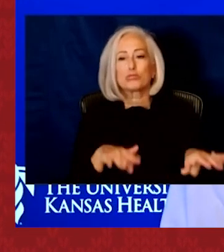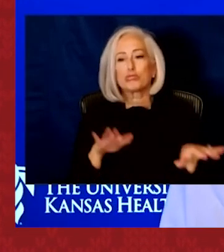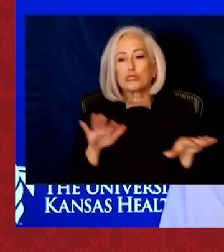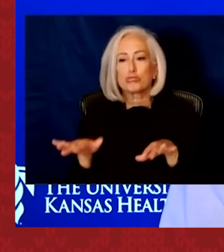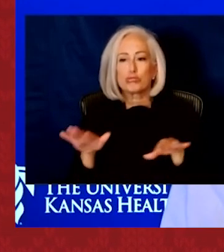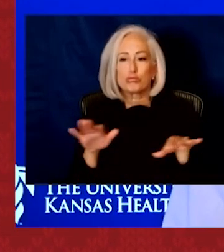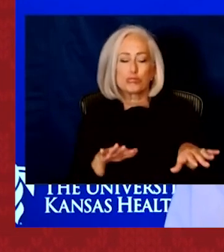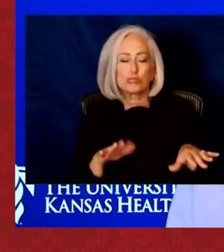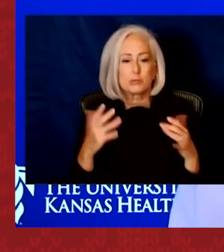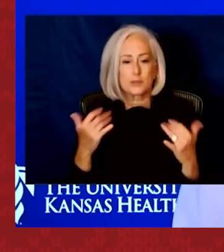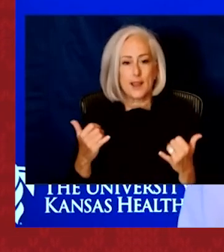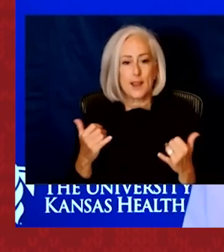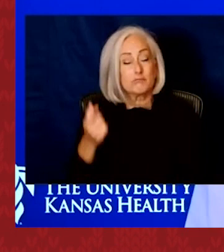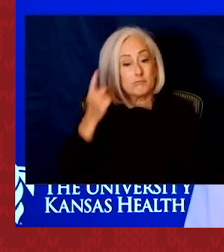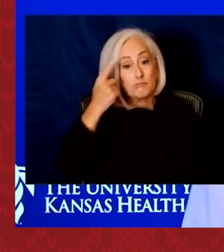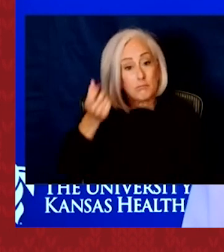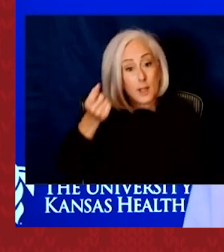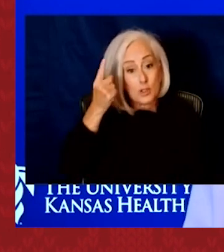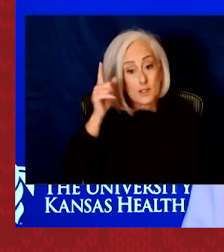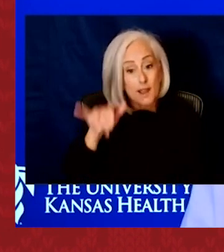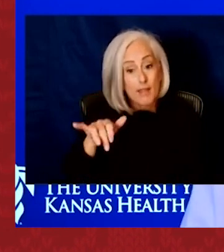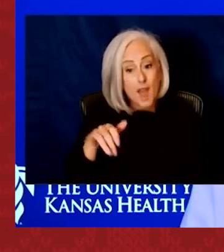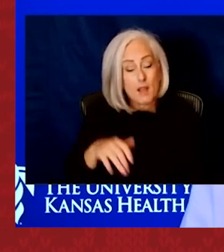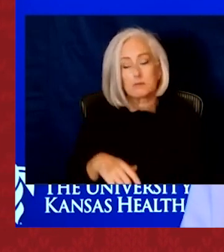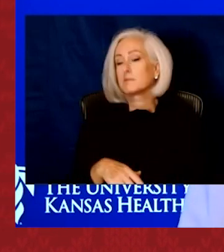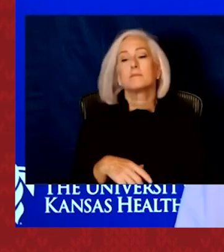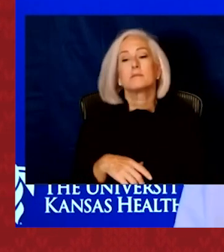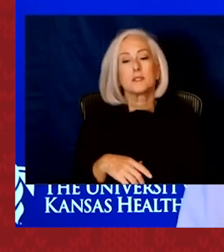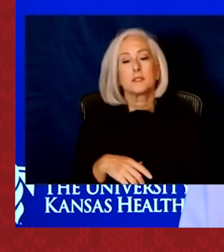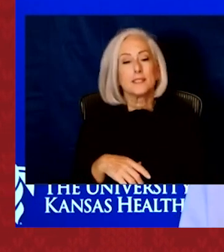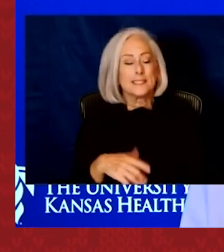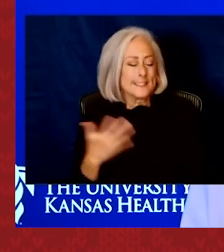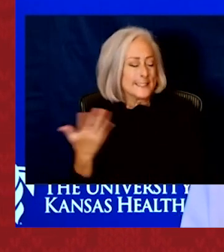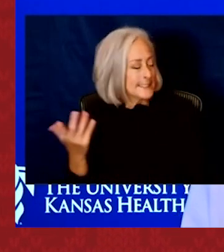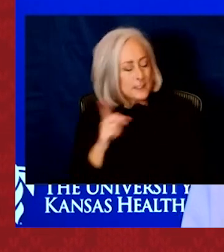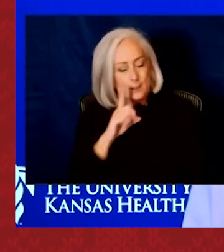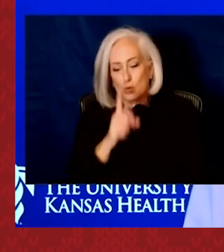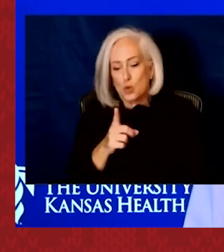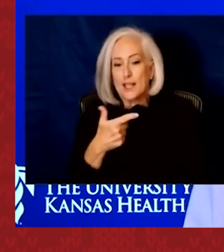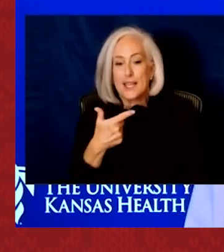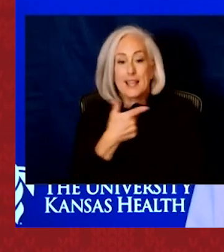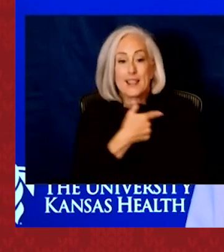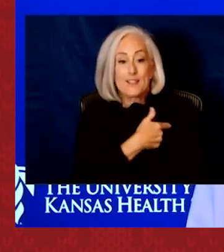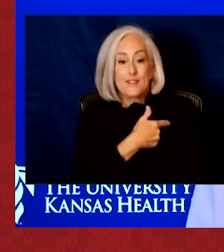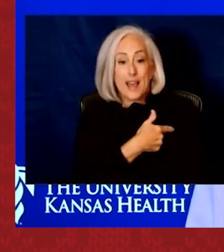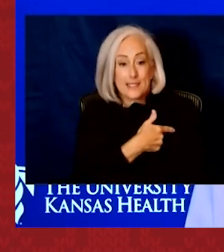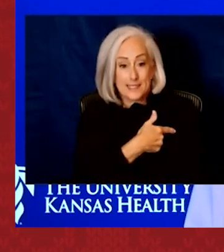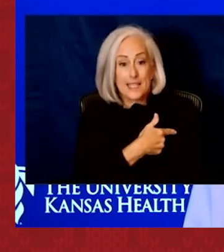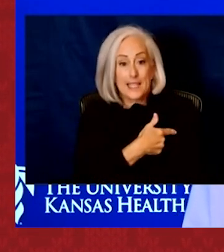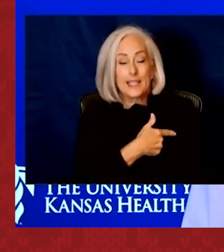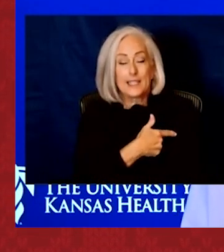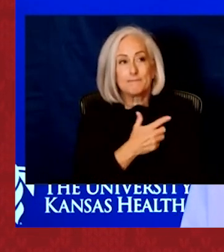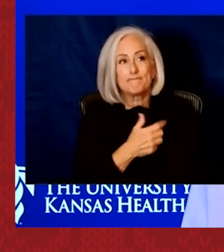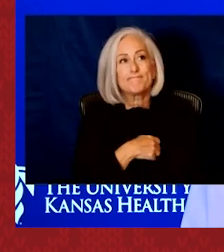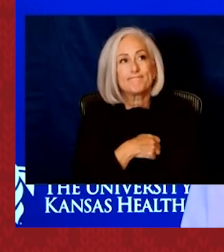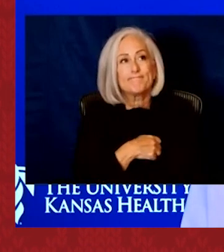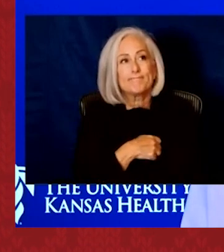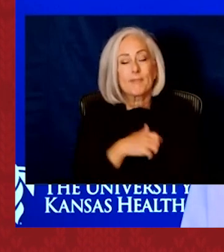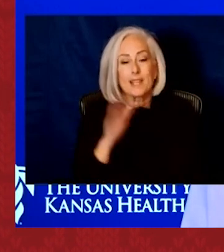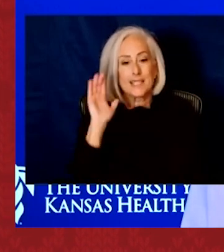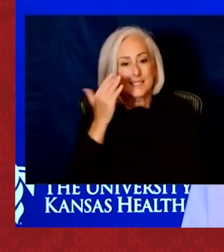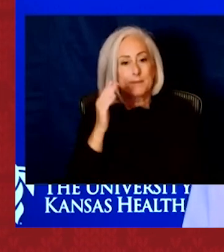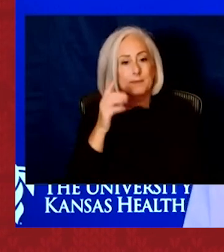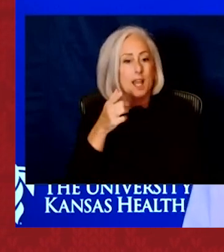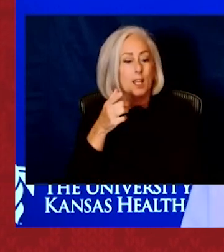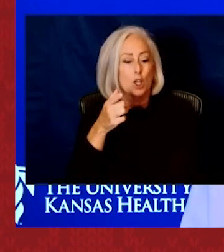I understand and get it. And I think, I think the vaccine really, it seems like you are going to have to do the best thing for